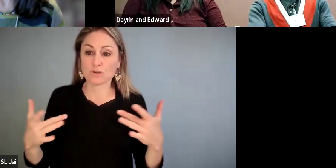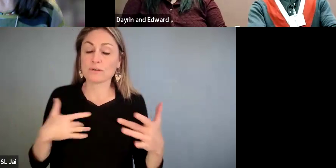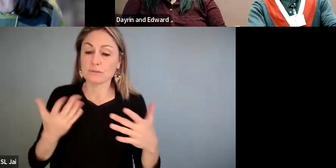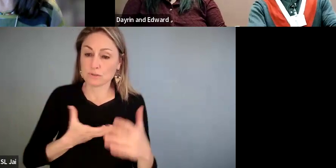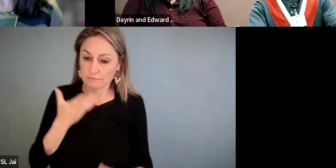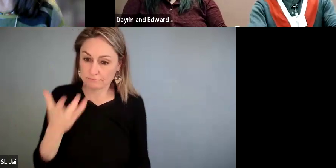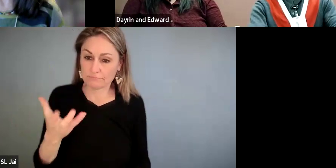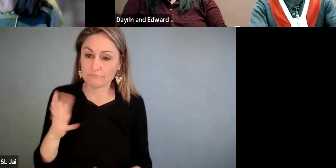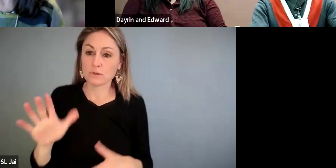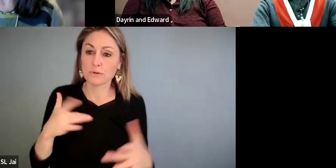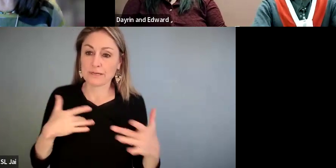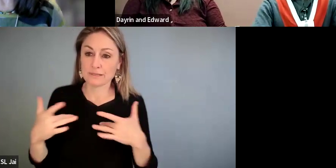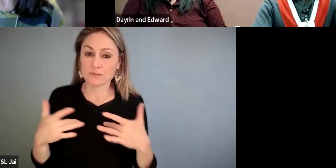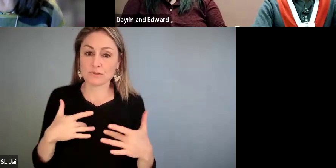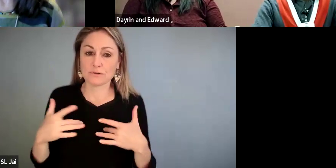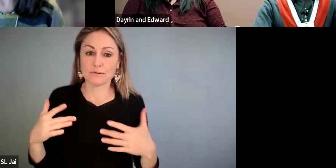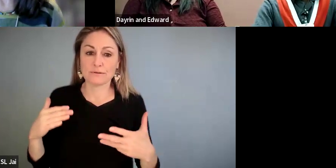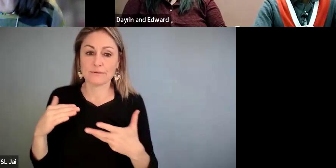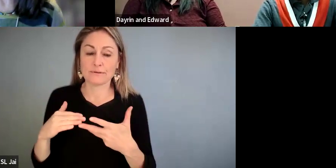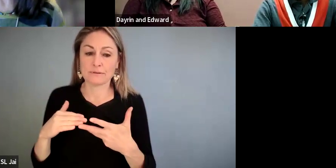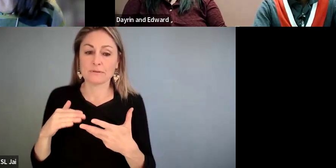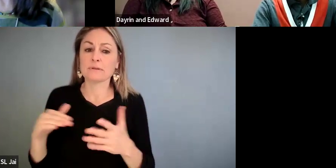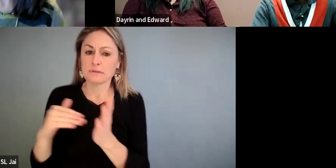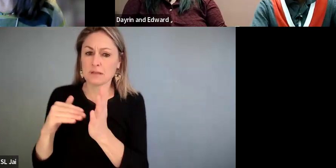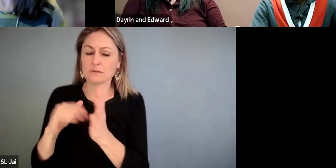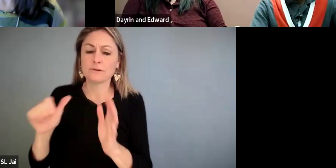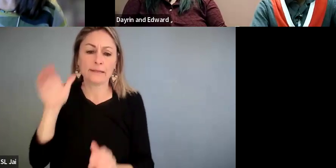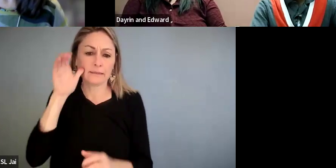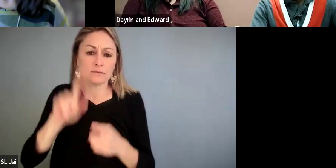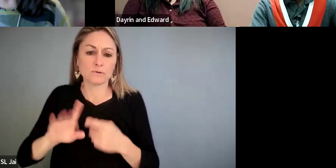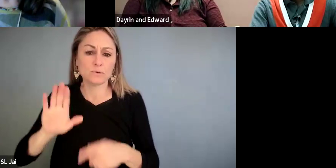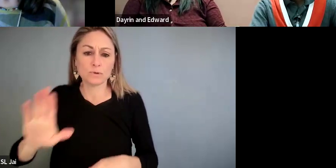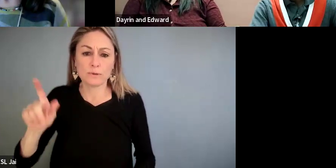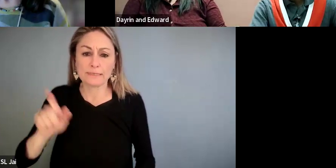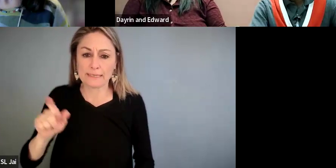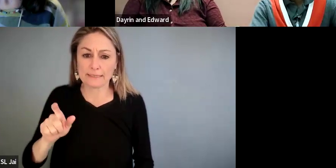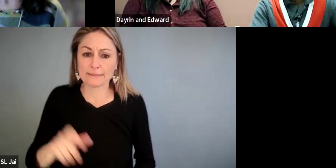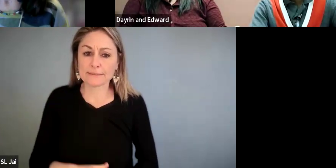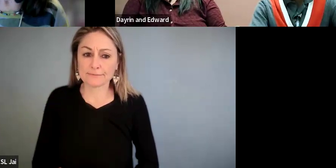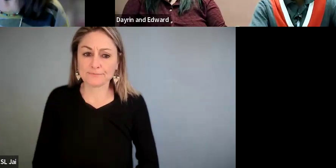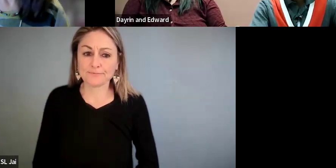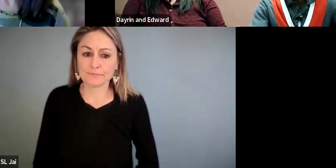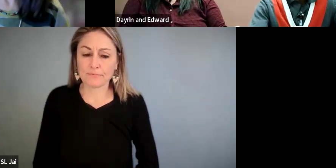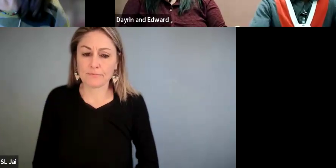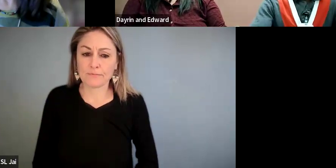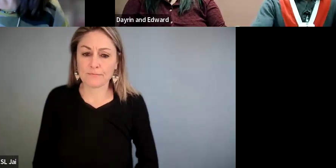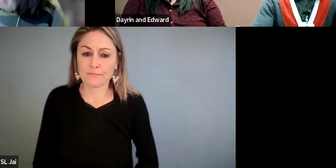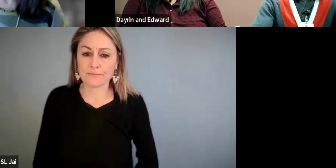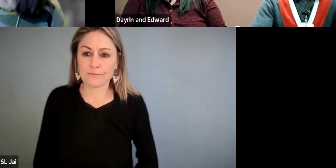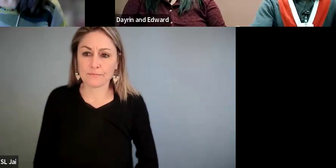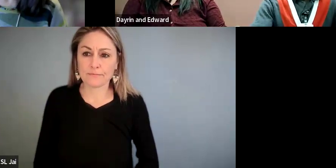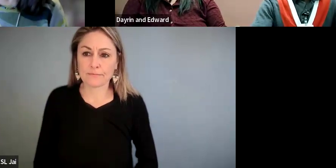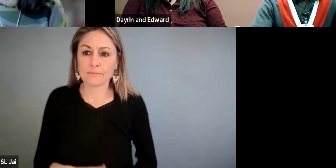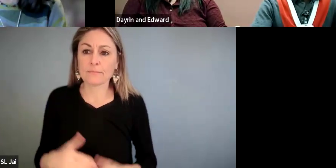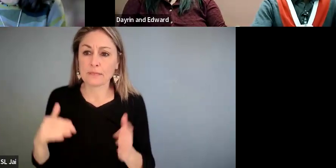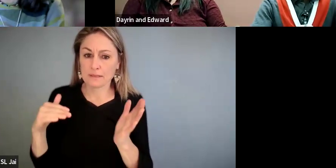have. Did the doctor listen to your need? Did you focus?